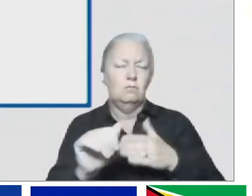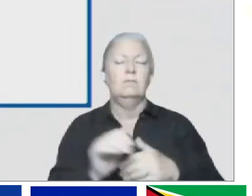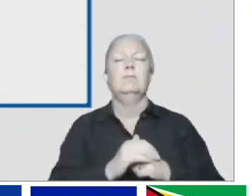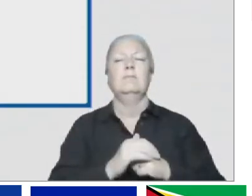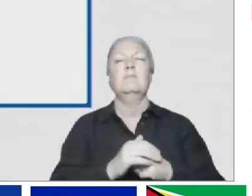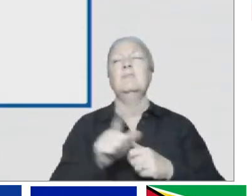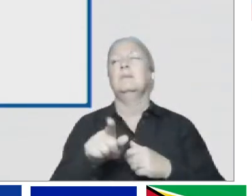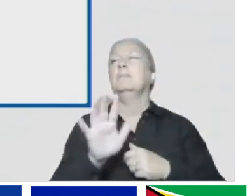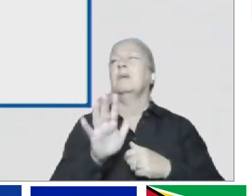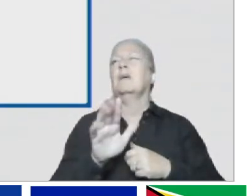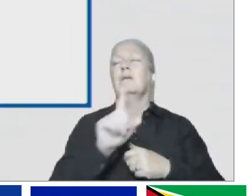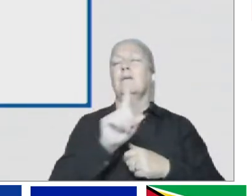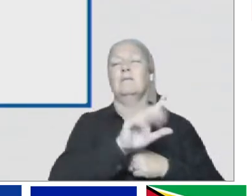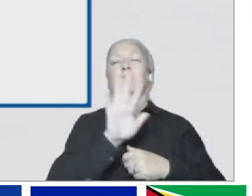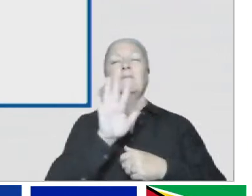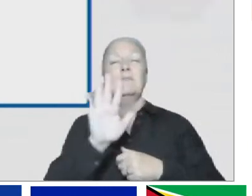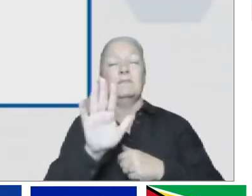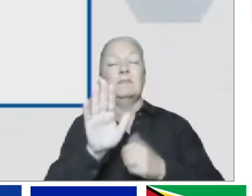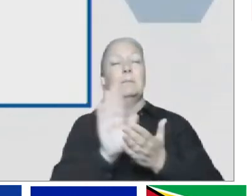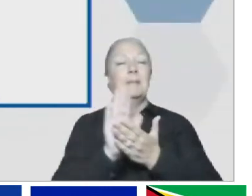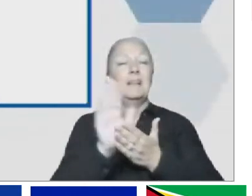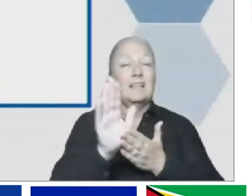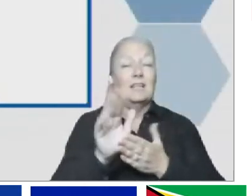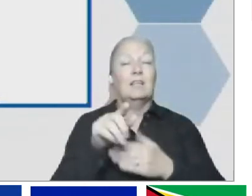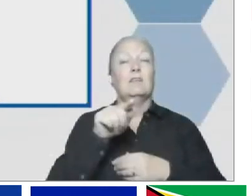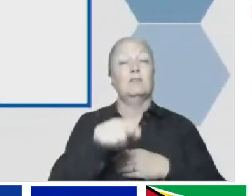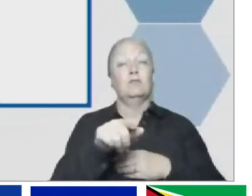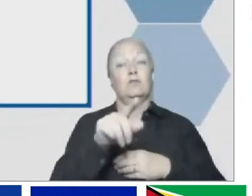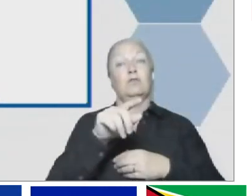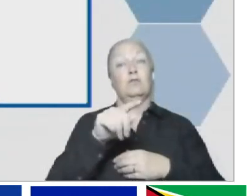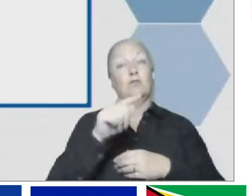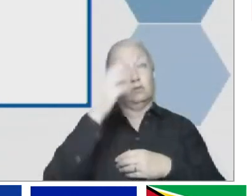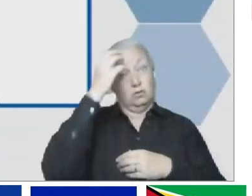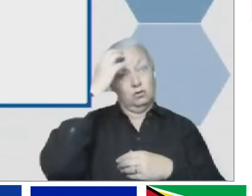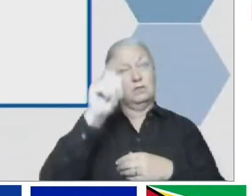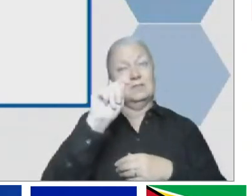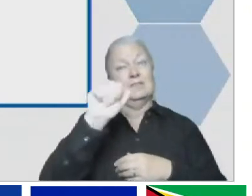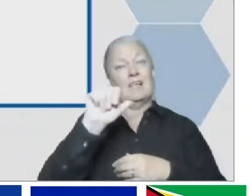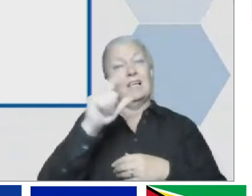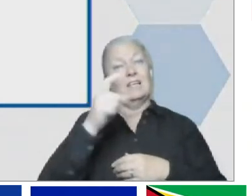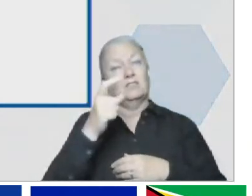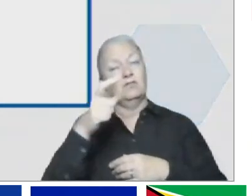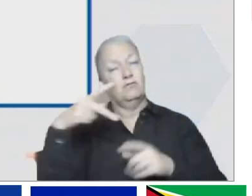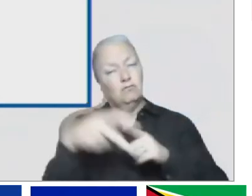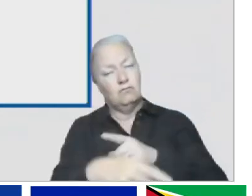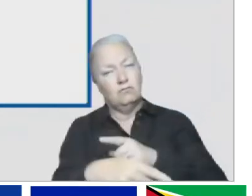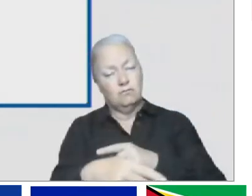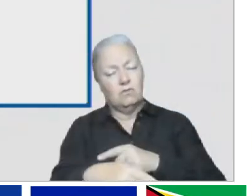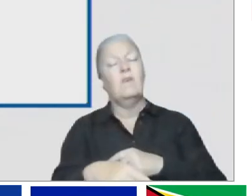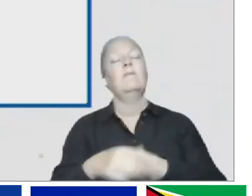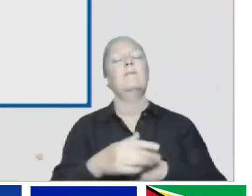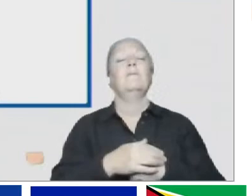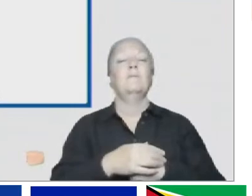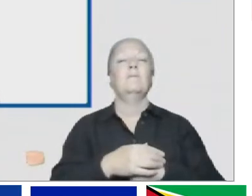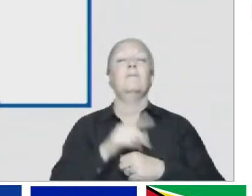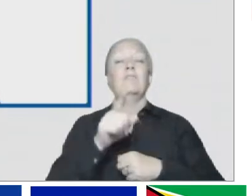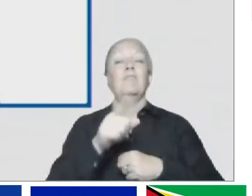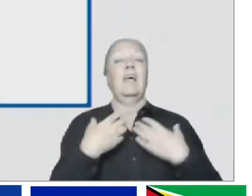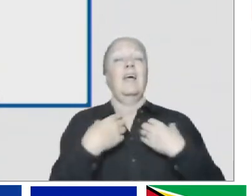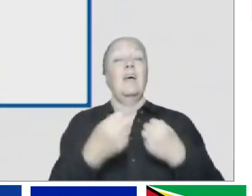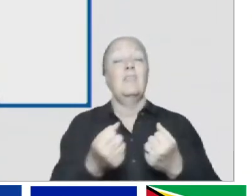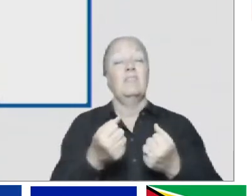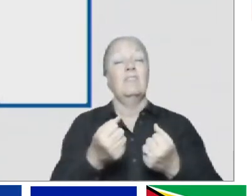cuts and spending stimulus of 16 billion. In addition, health expenditures of 6 billion and public